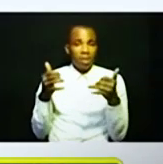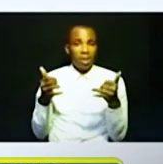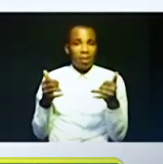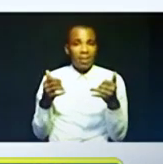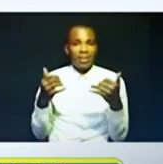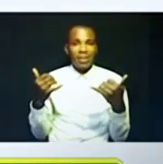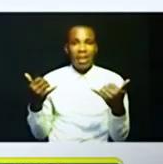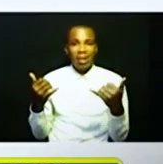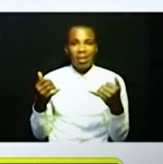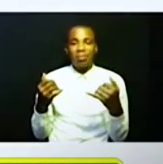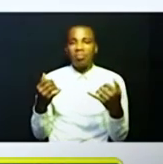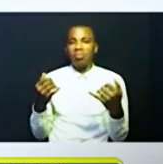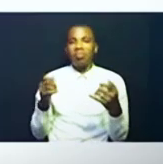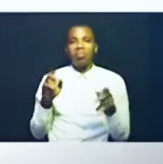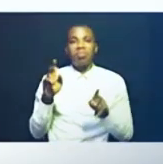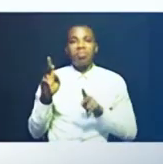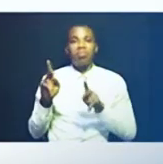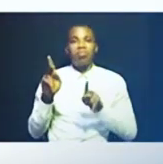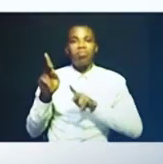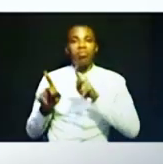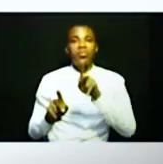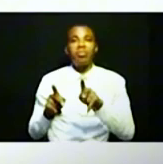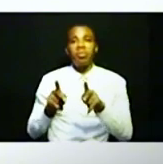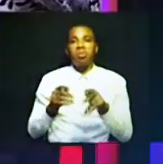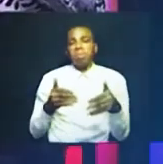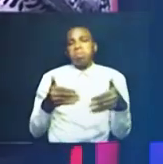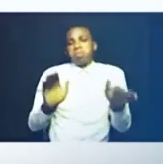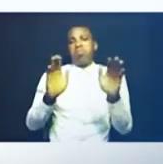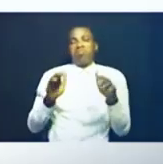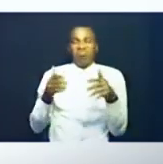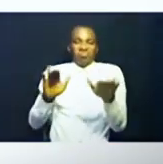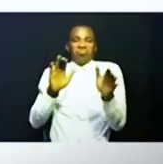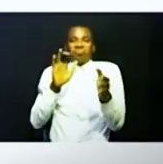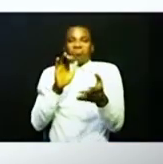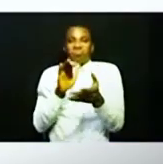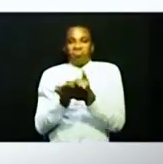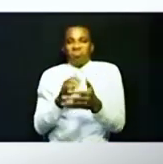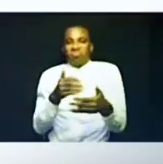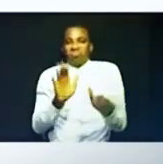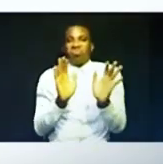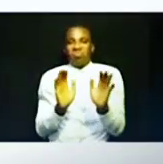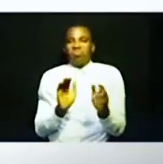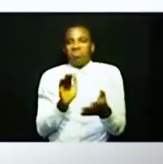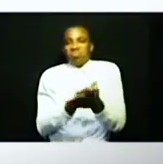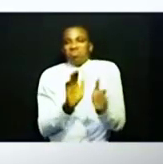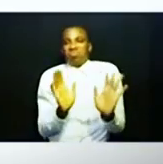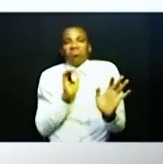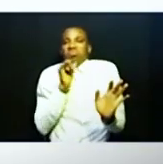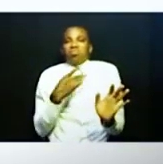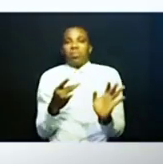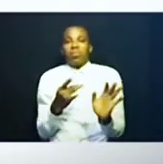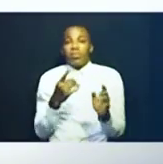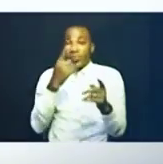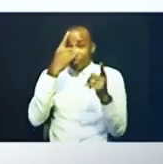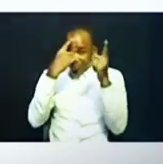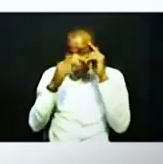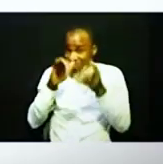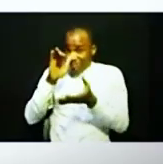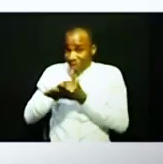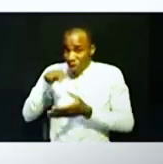people are shunning marriage because they want to avoid the responsibility